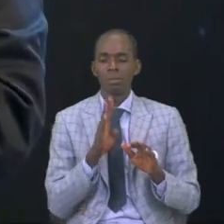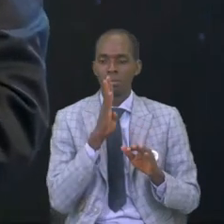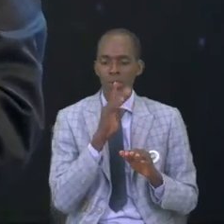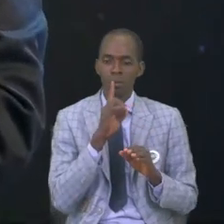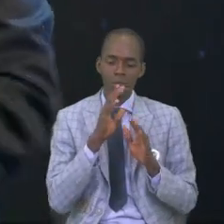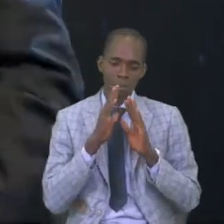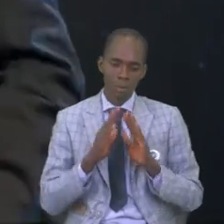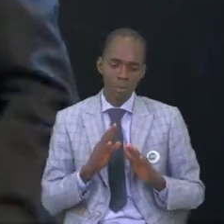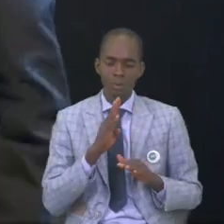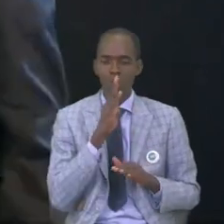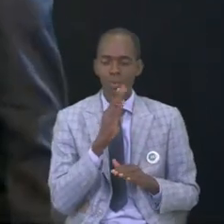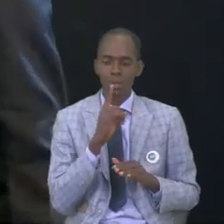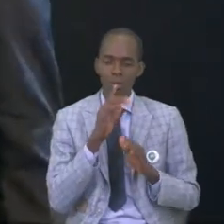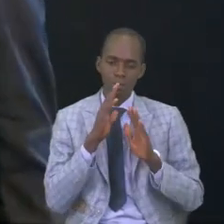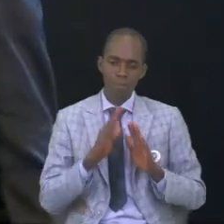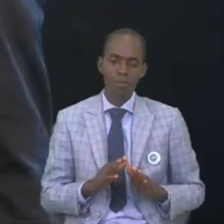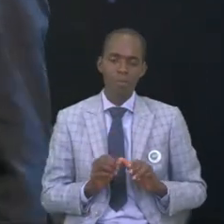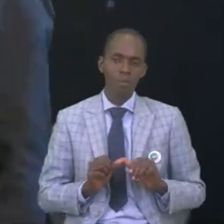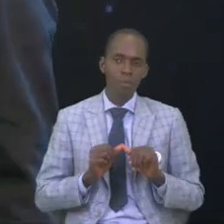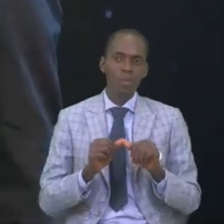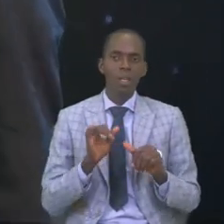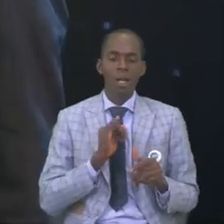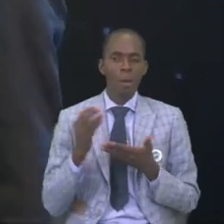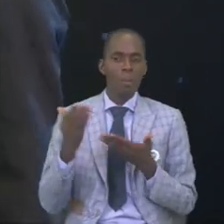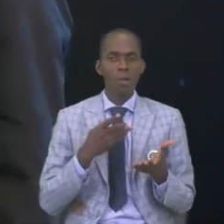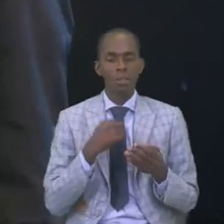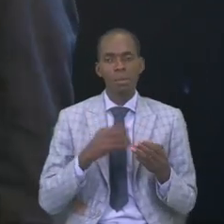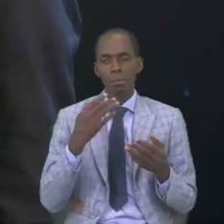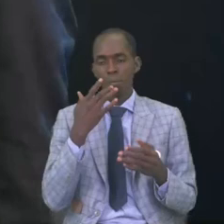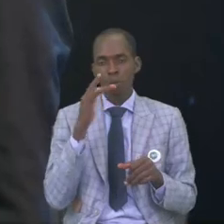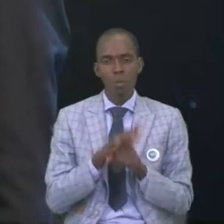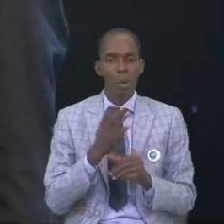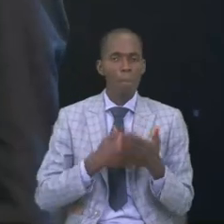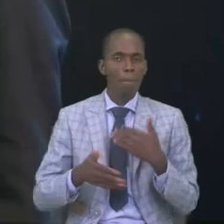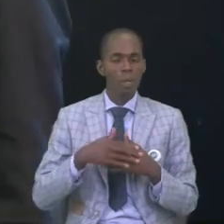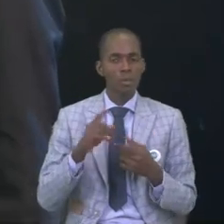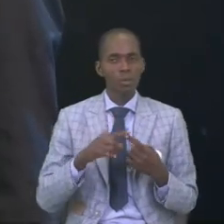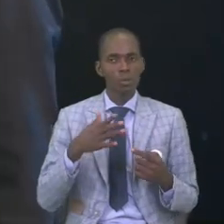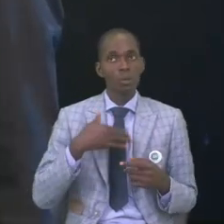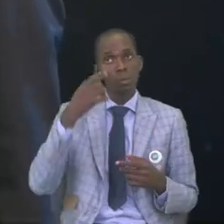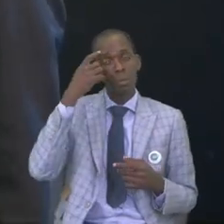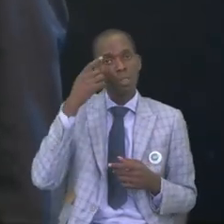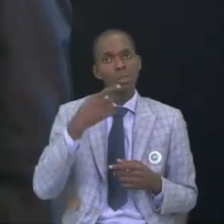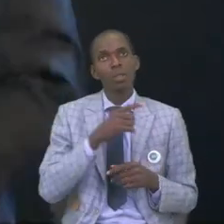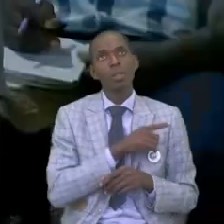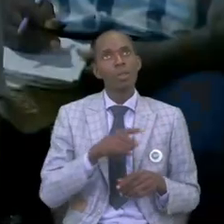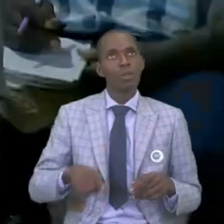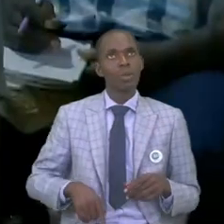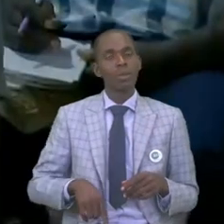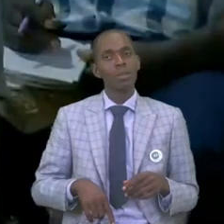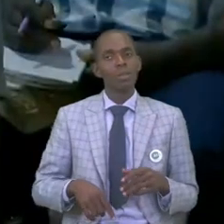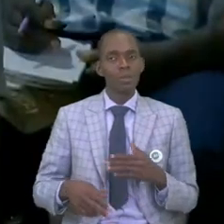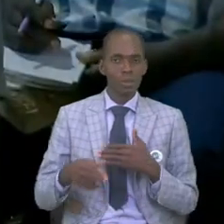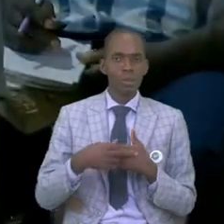be steadfast. And then I bring the promises back to my mind. And I say, Lord, restore this one.